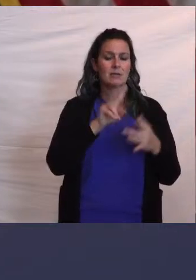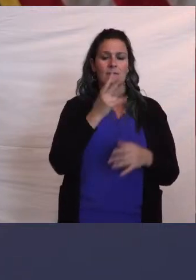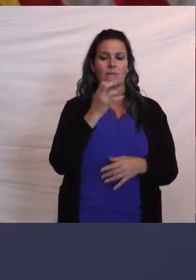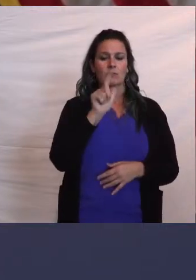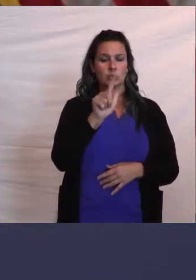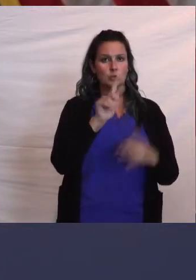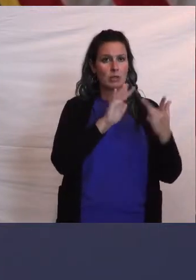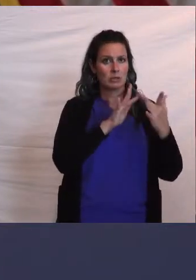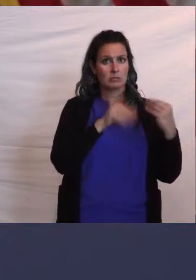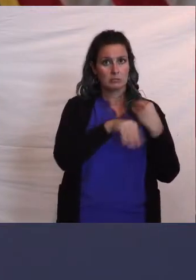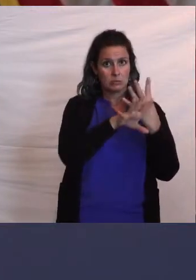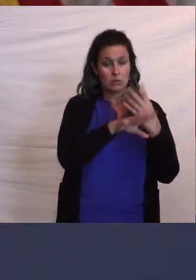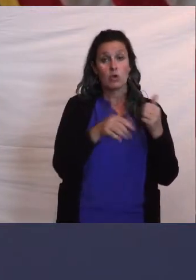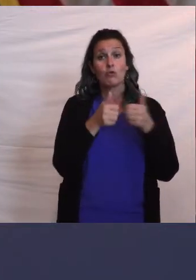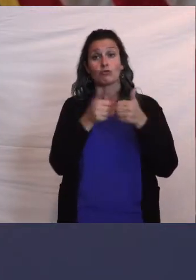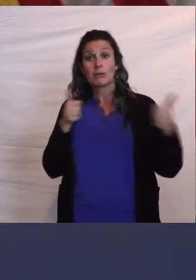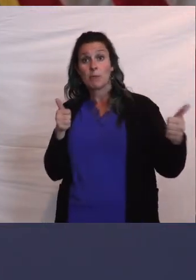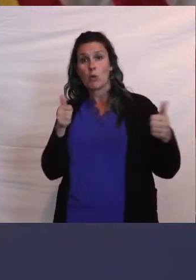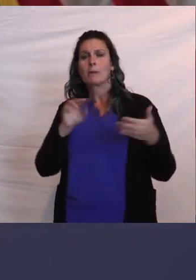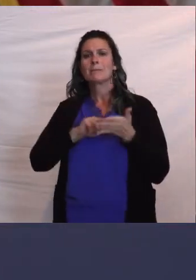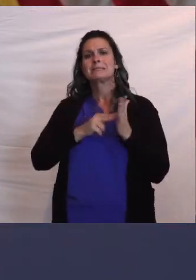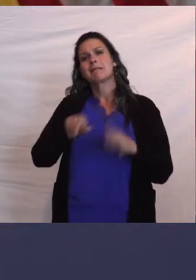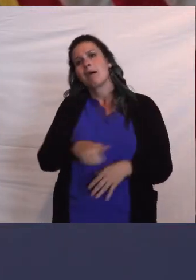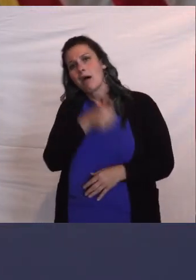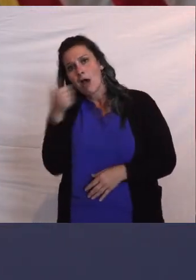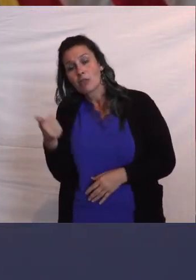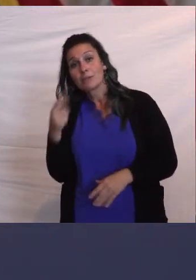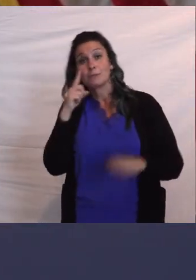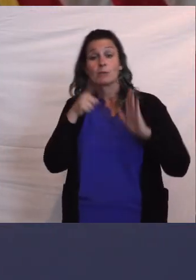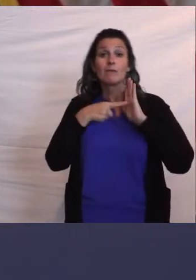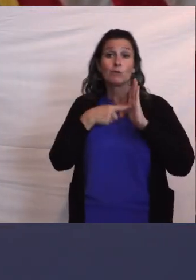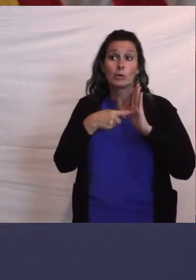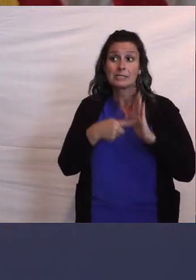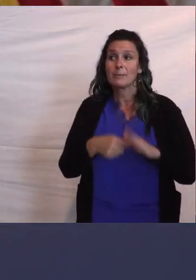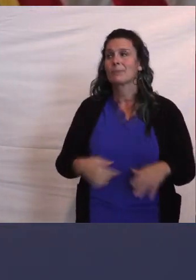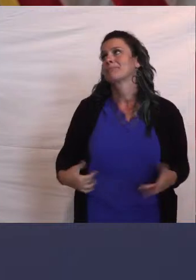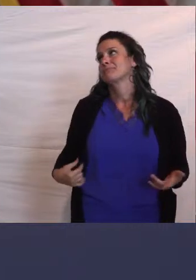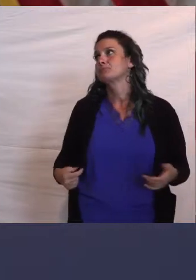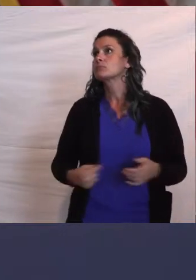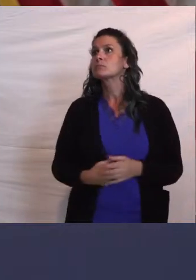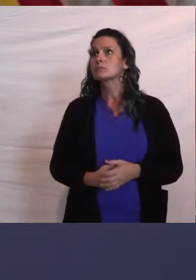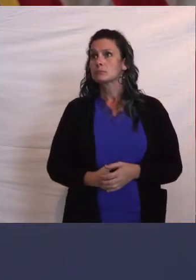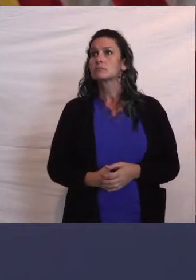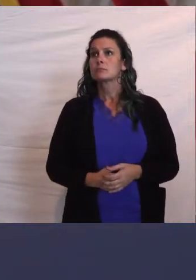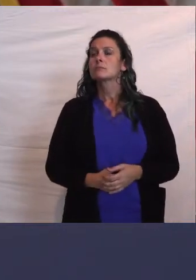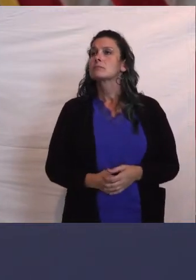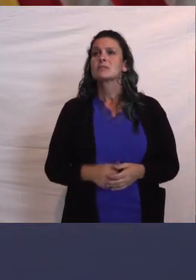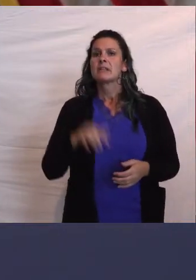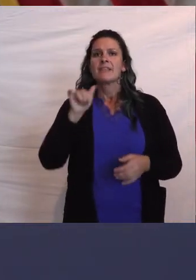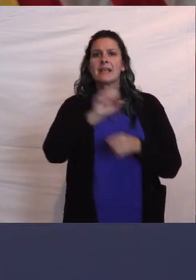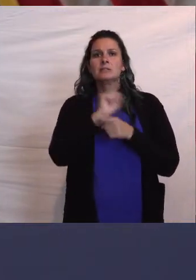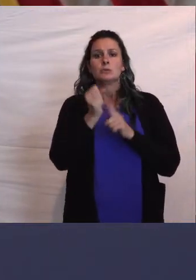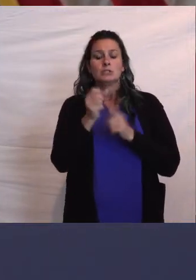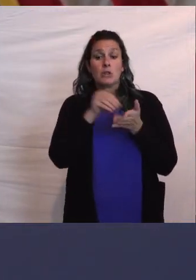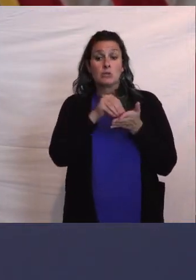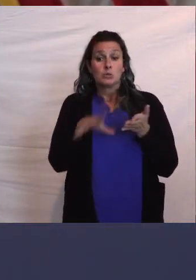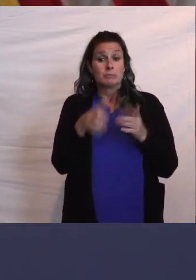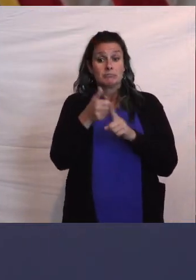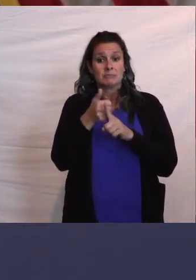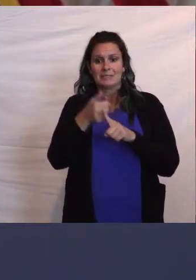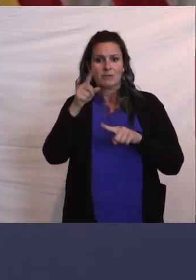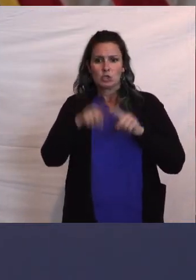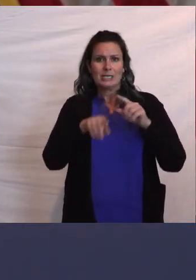and remote encompasses everything else, which refers to if we had an instance where a student was unable